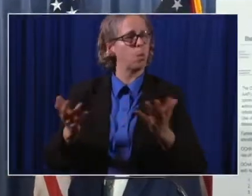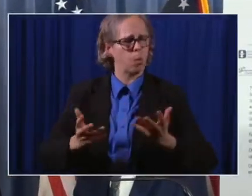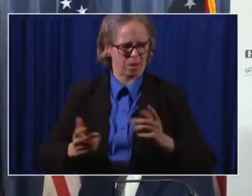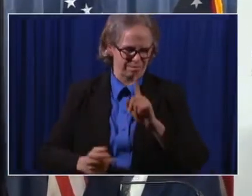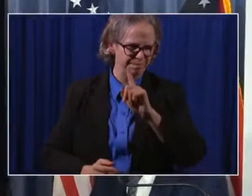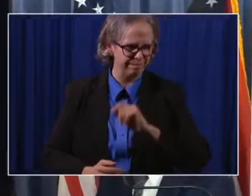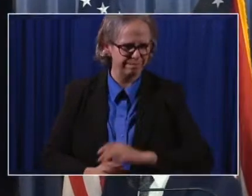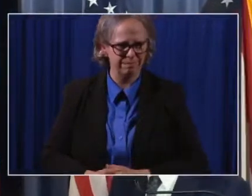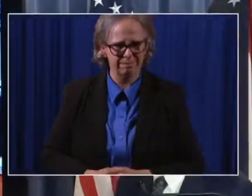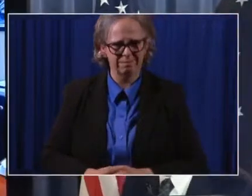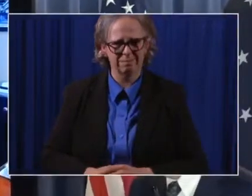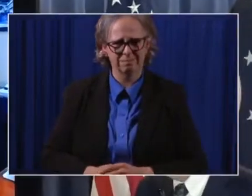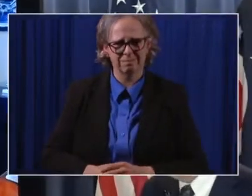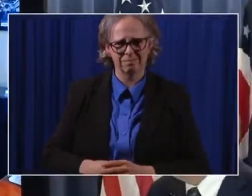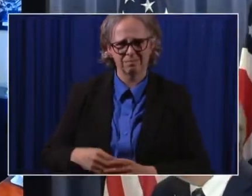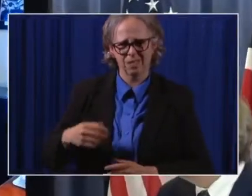global